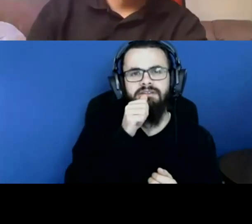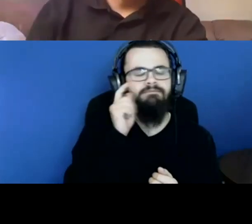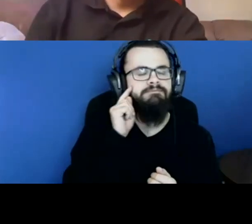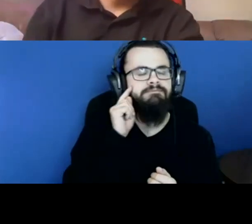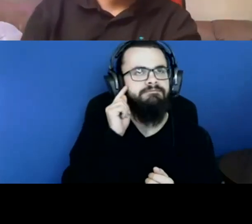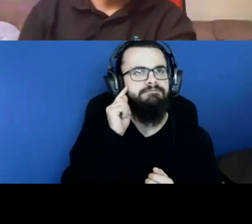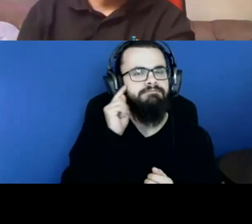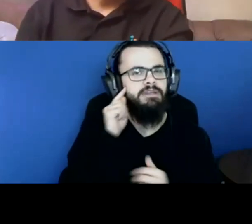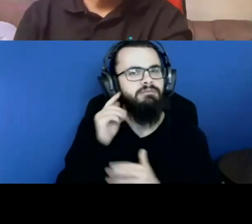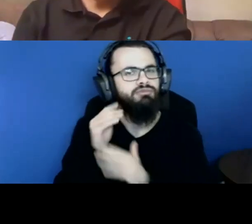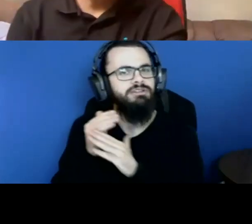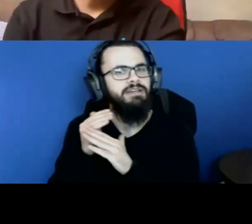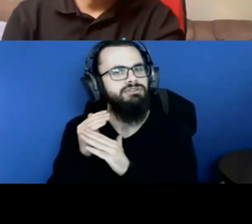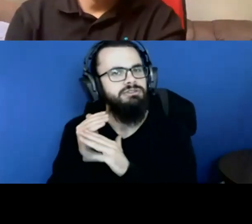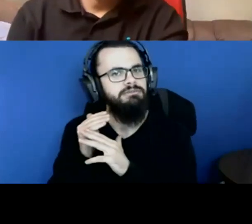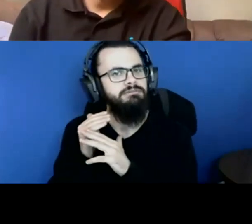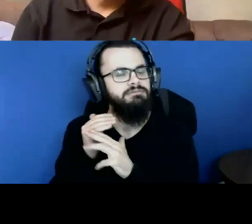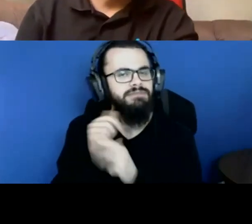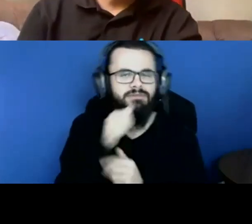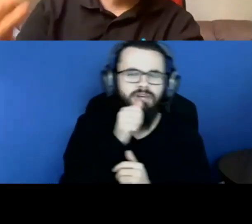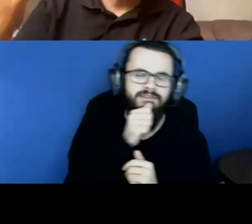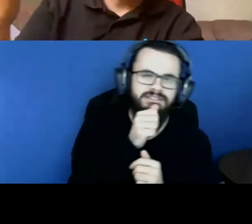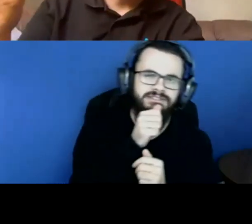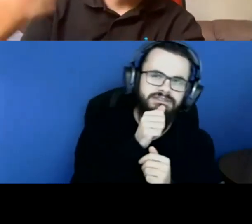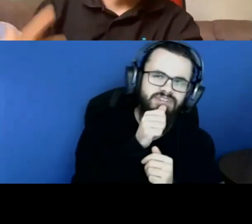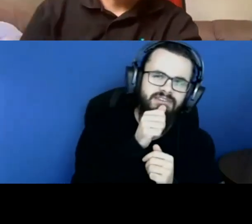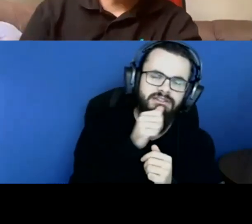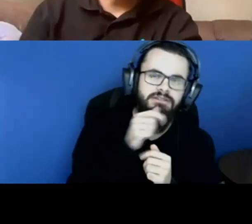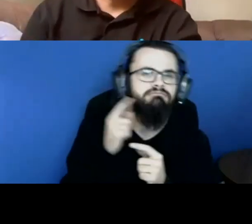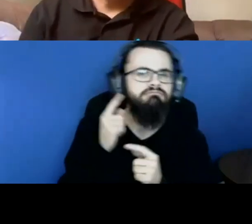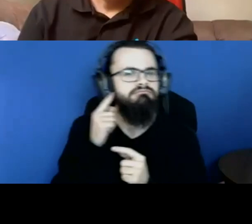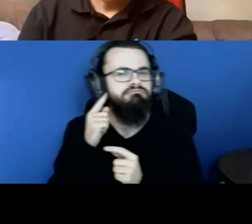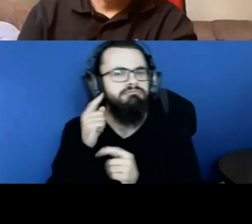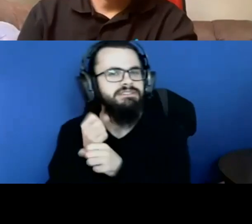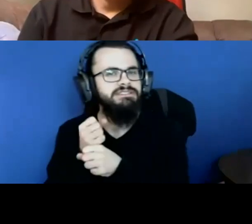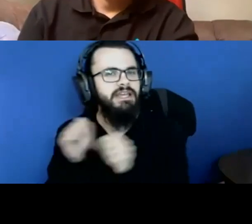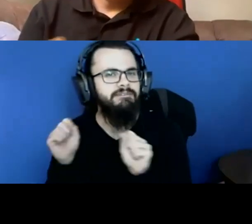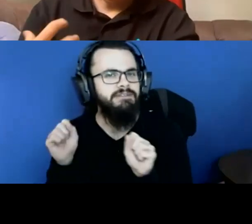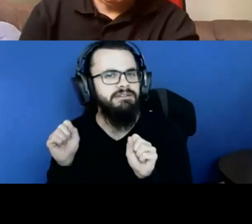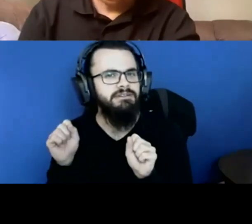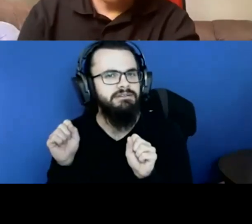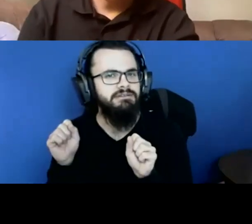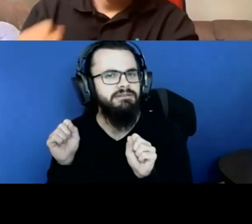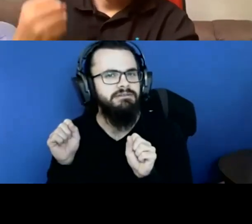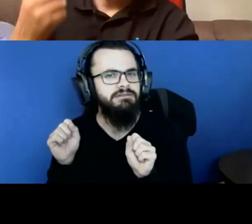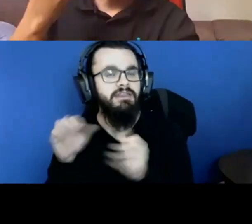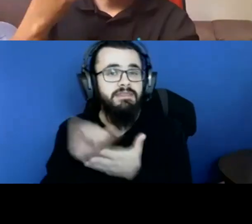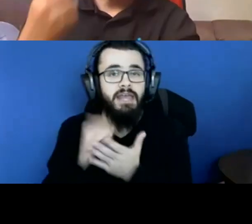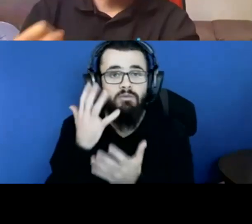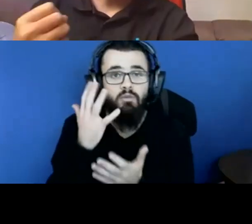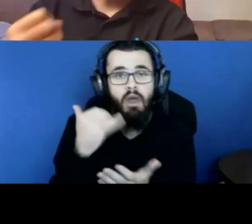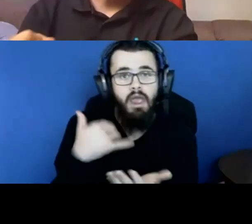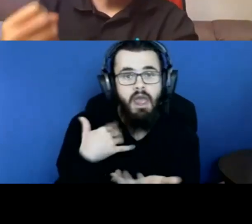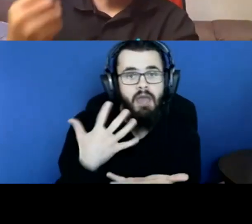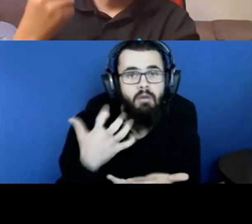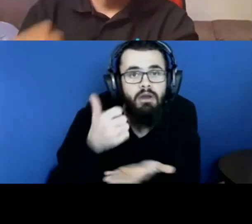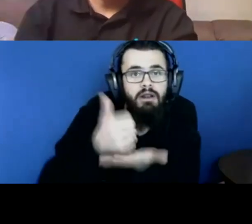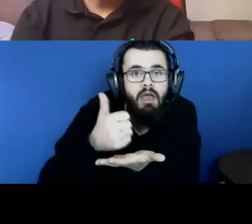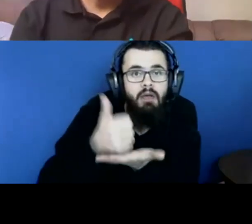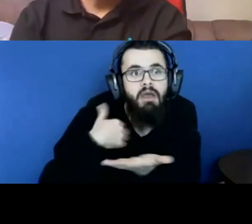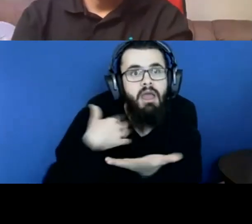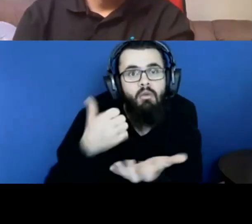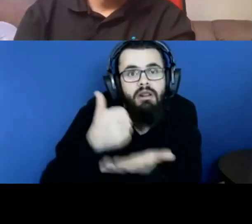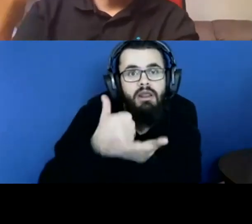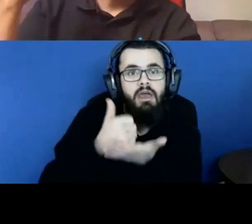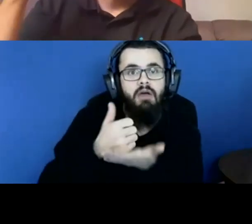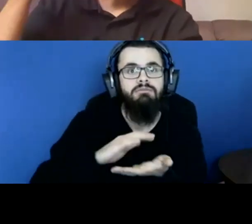I want to feel safe, because that's why I was asking for it, help. And I